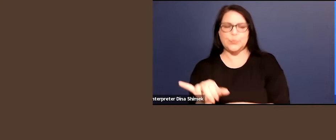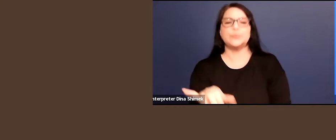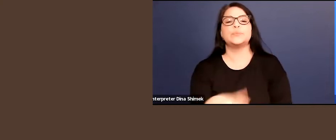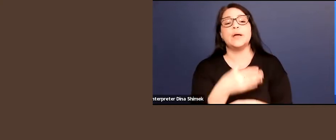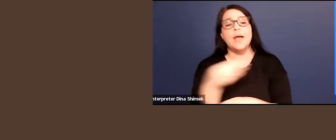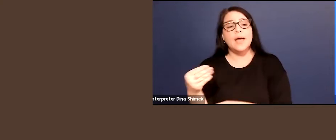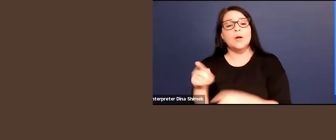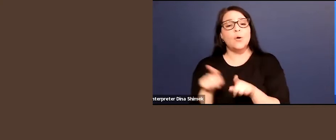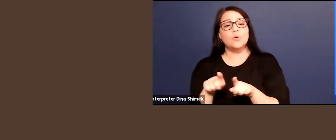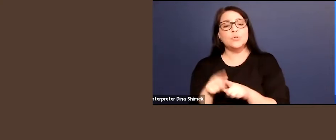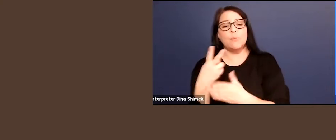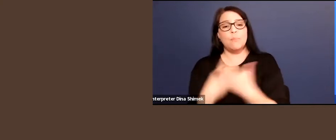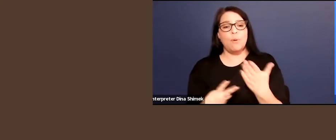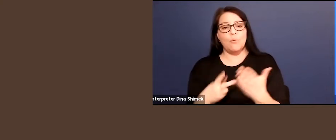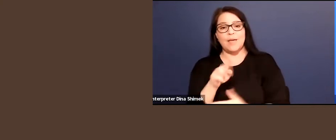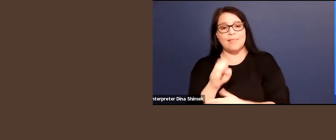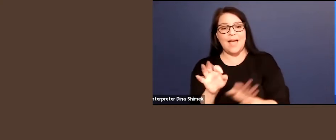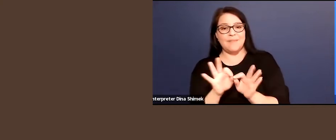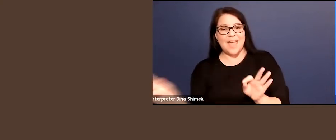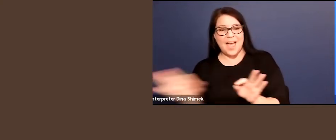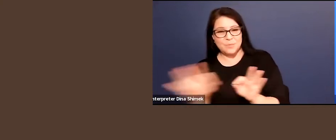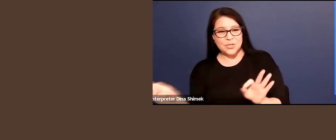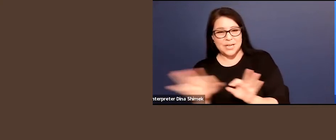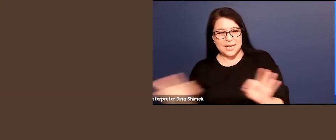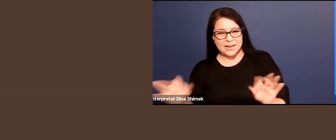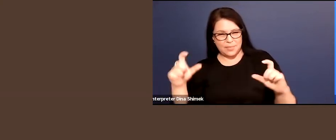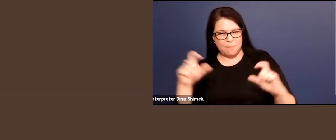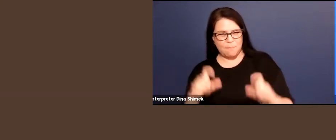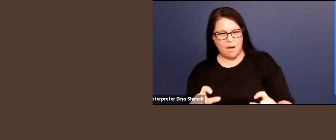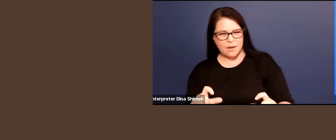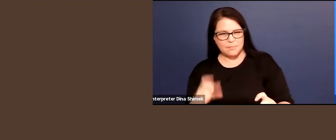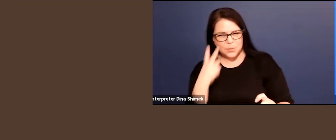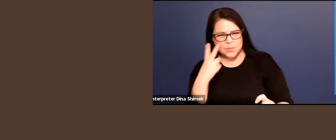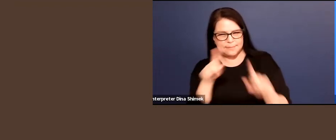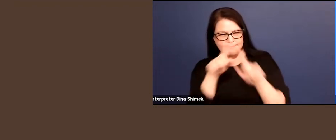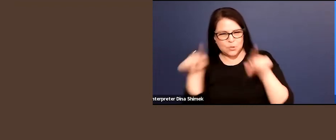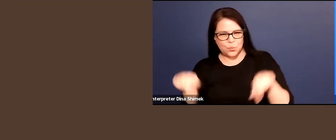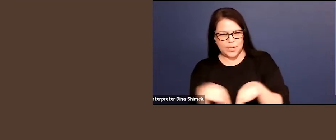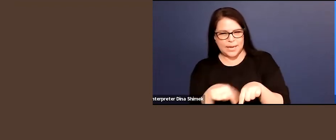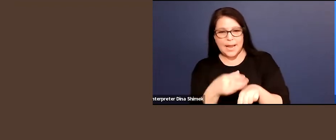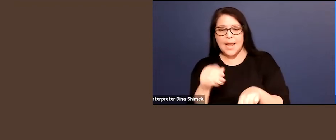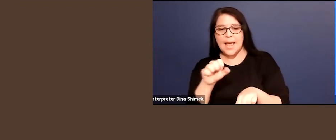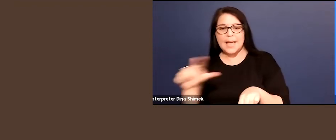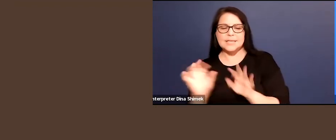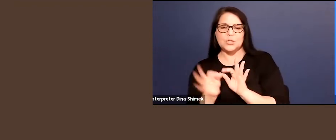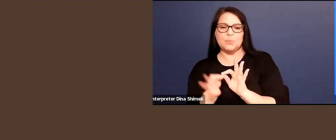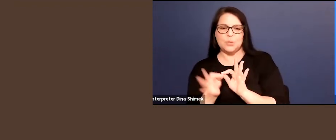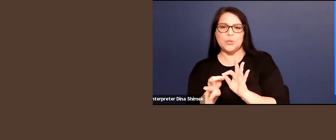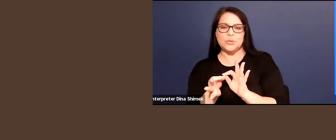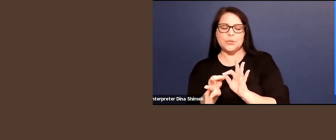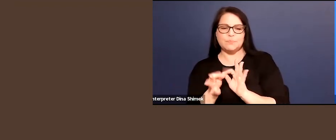And we are having both live captions on the bottom of your screen and ASL